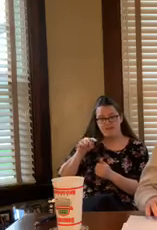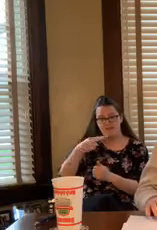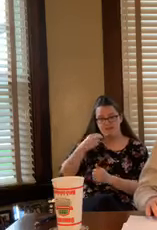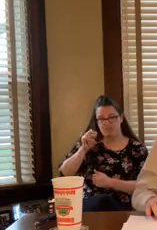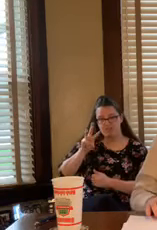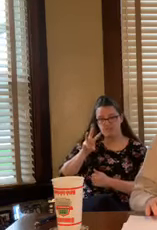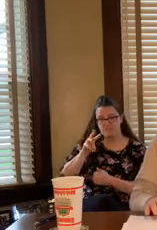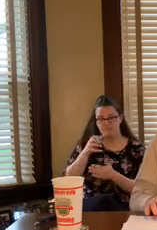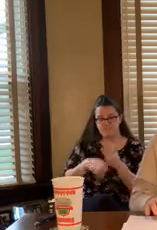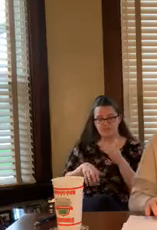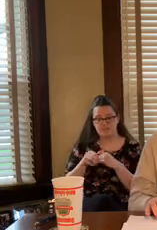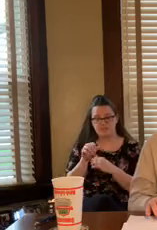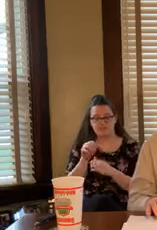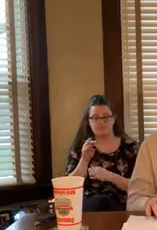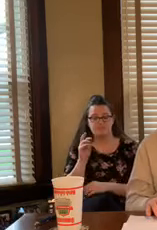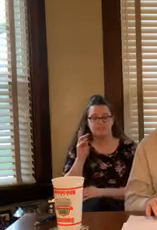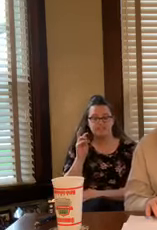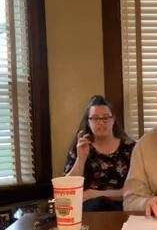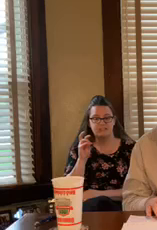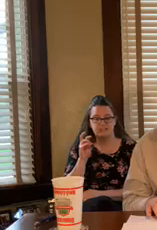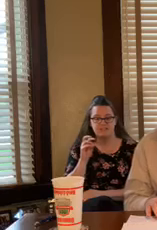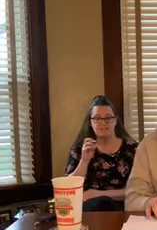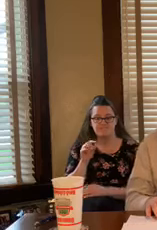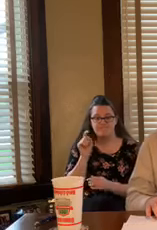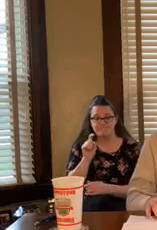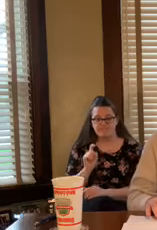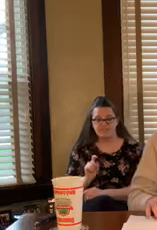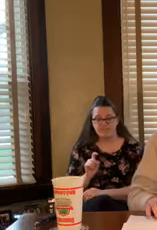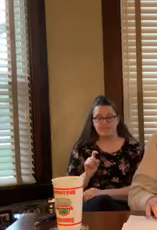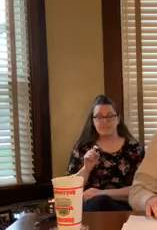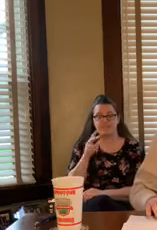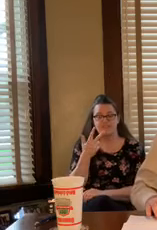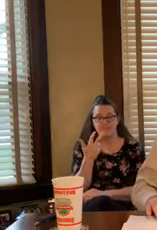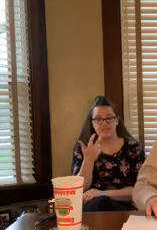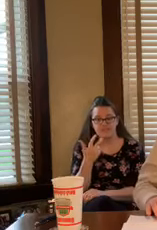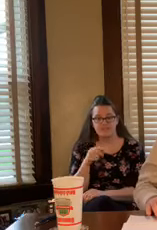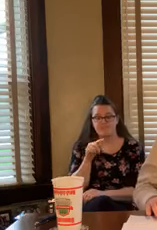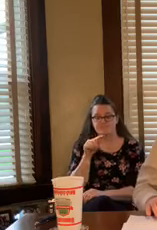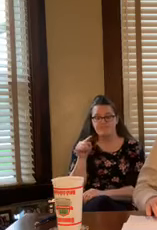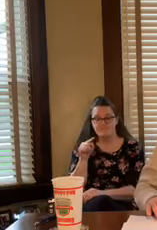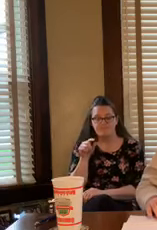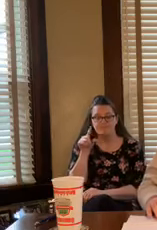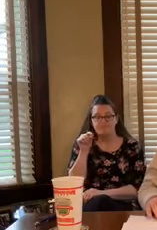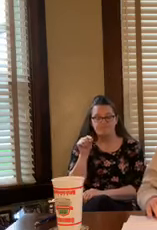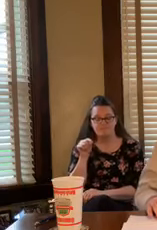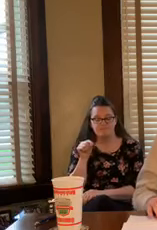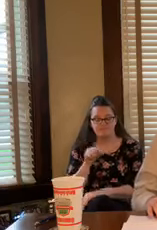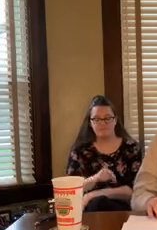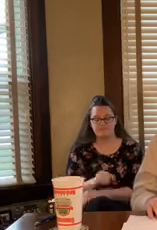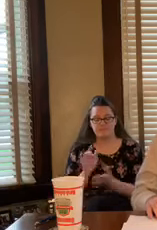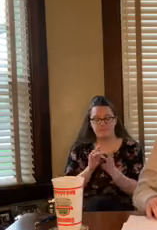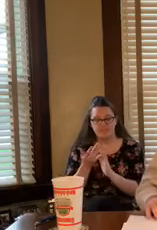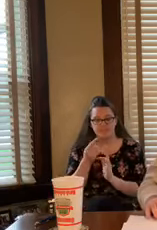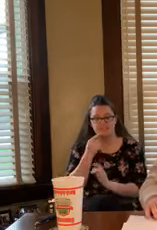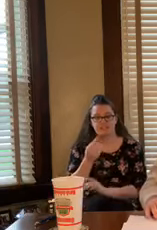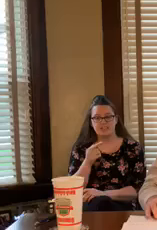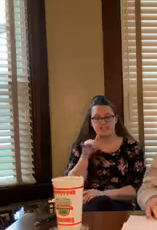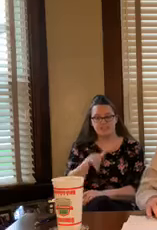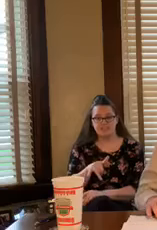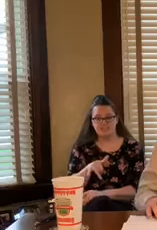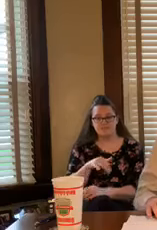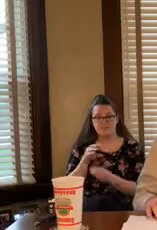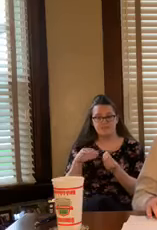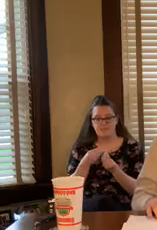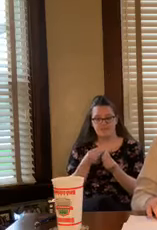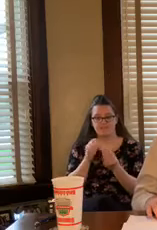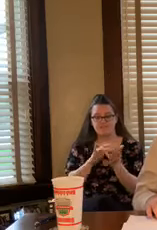to his disciples. And then we're going to start at verse 13 and read down through verse 20. Jesus says this. It says, "When Jesus